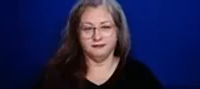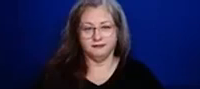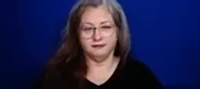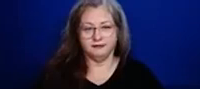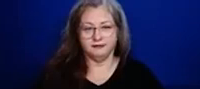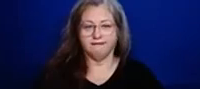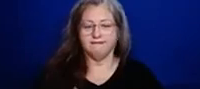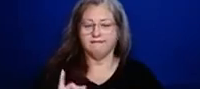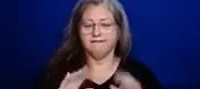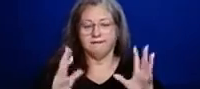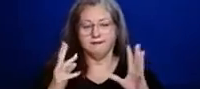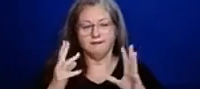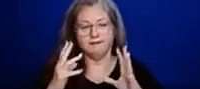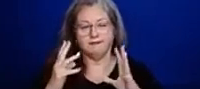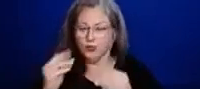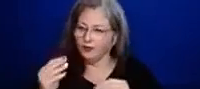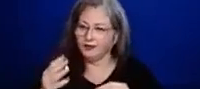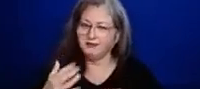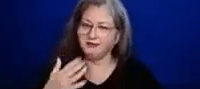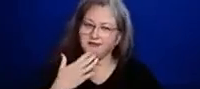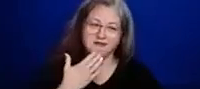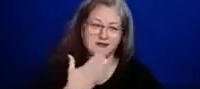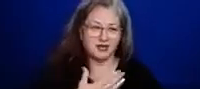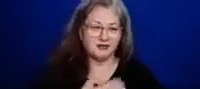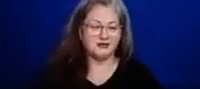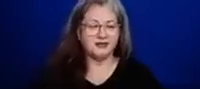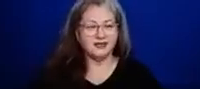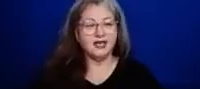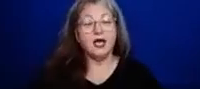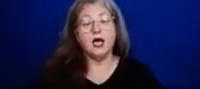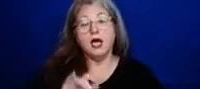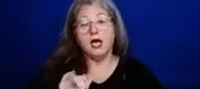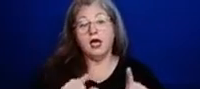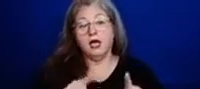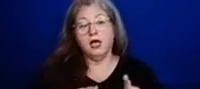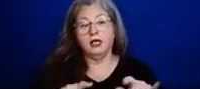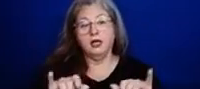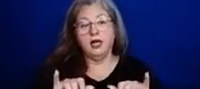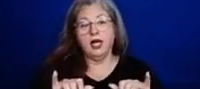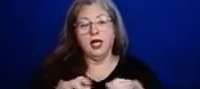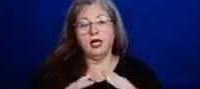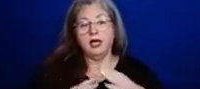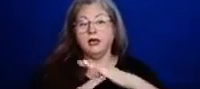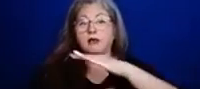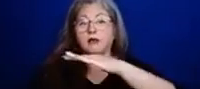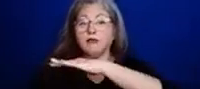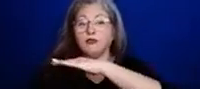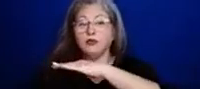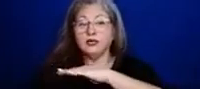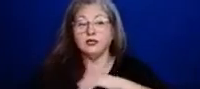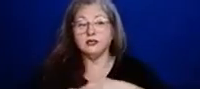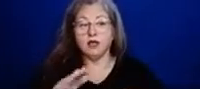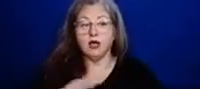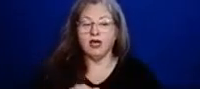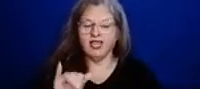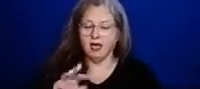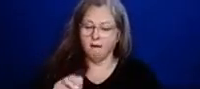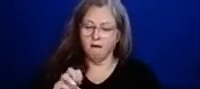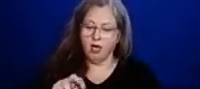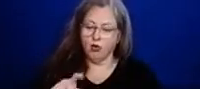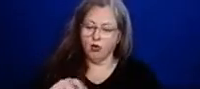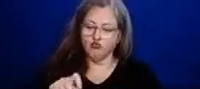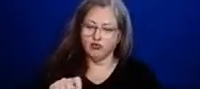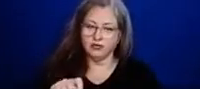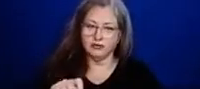Beautiful. Thank you. And this is like the bridge on the monoprints that we were